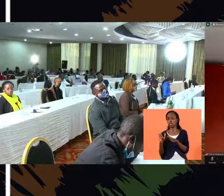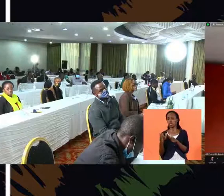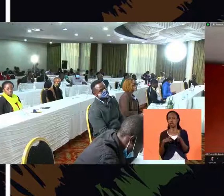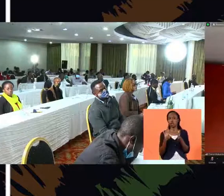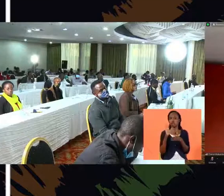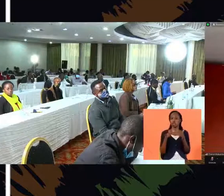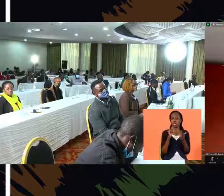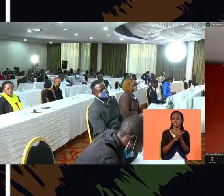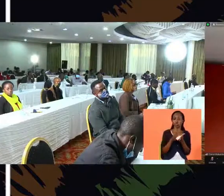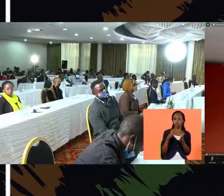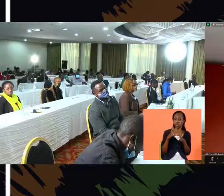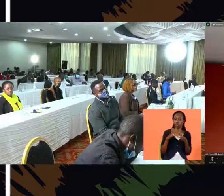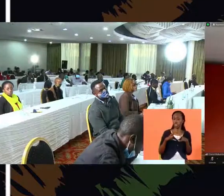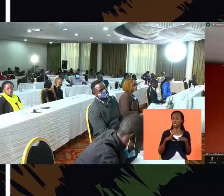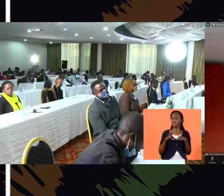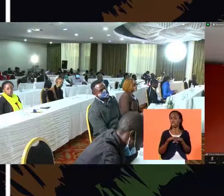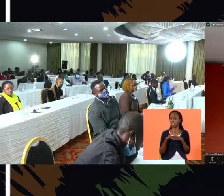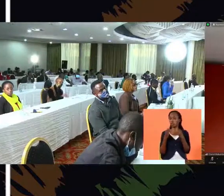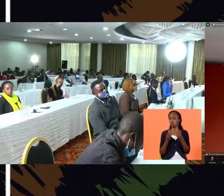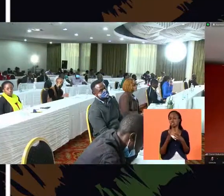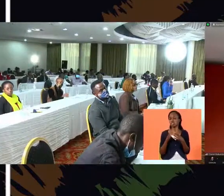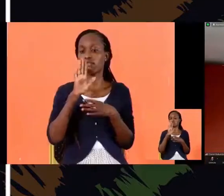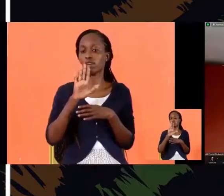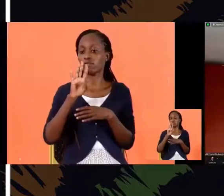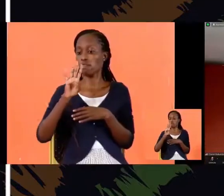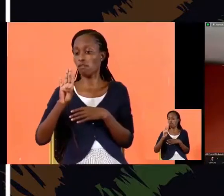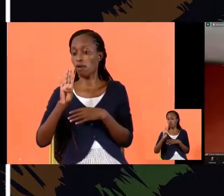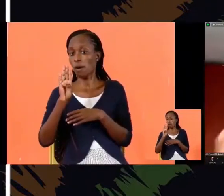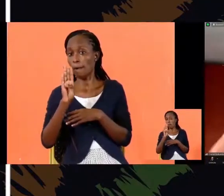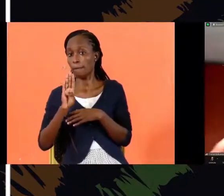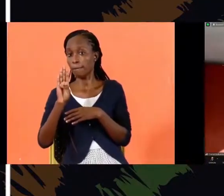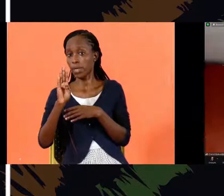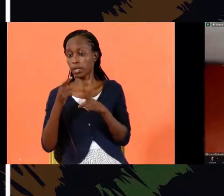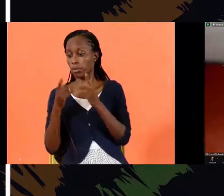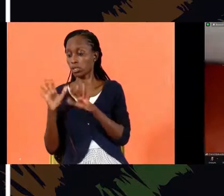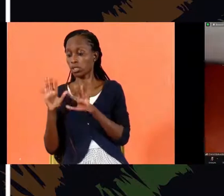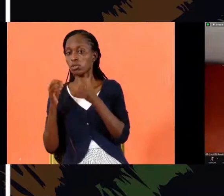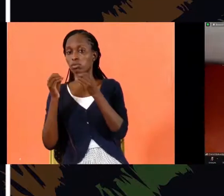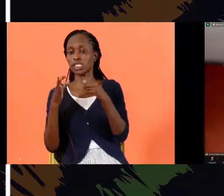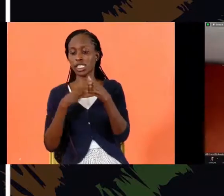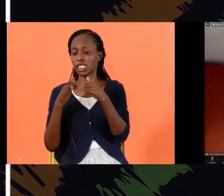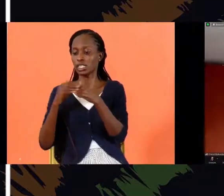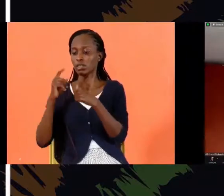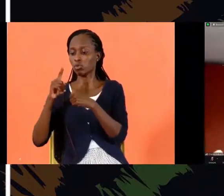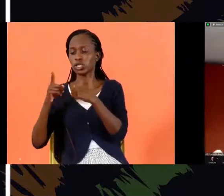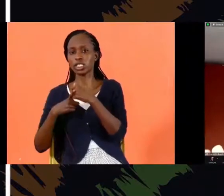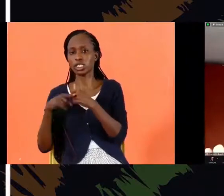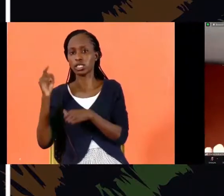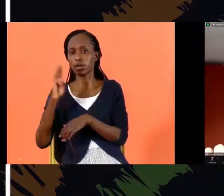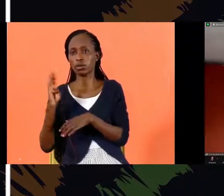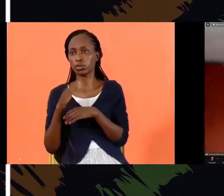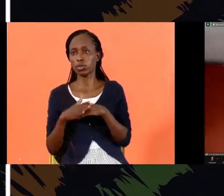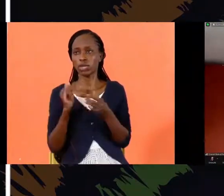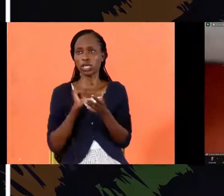$54 billion annually in overseas development assistance, but we are losing $88.6 billion. There is,